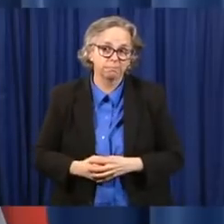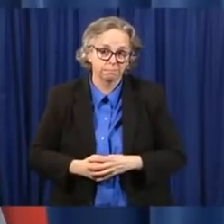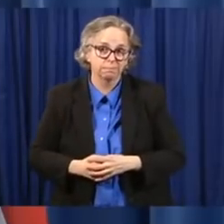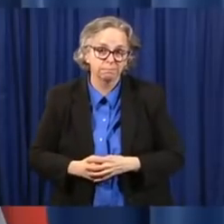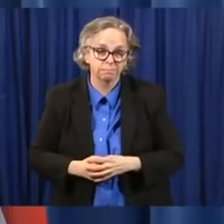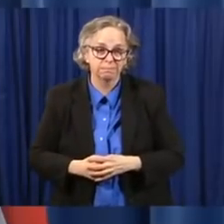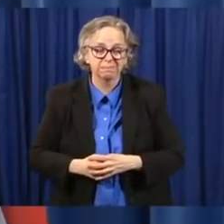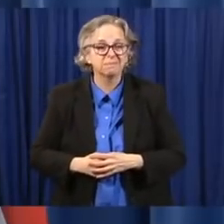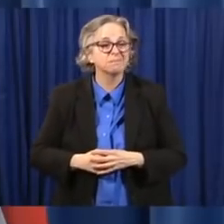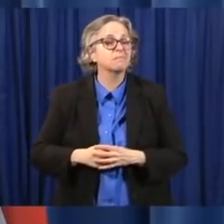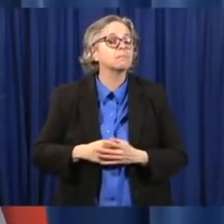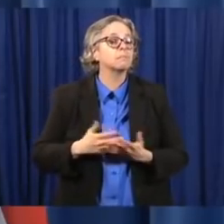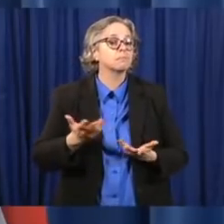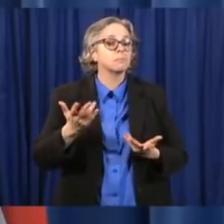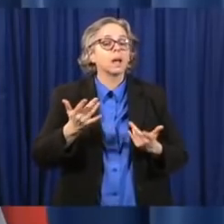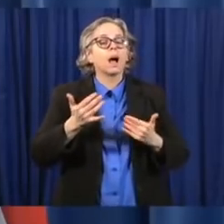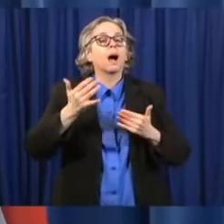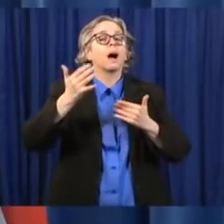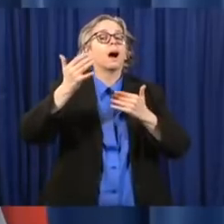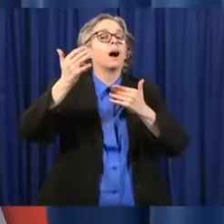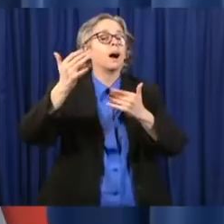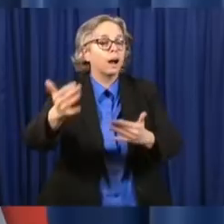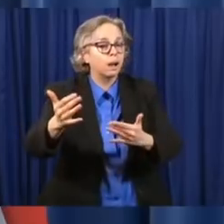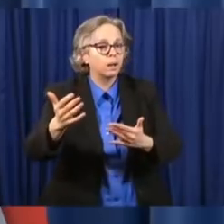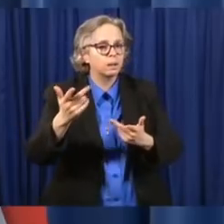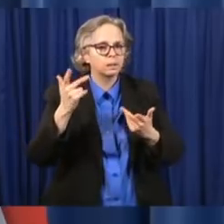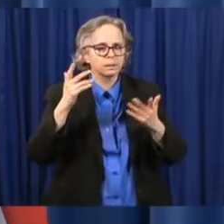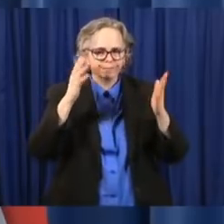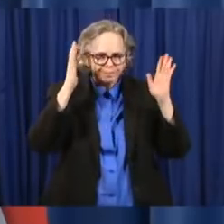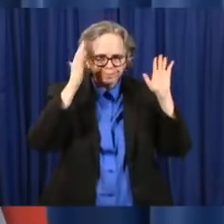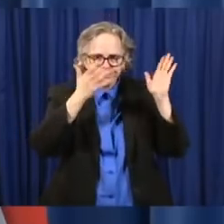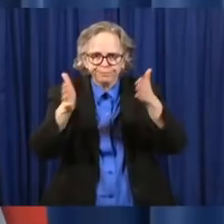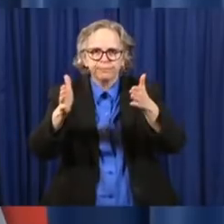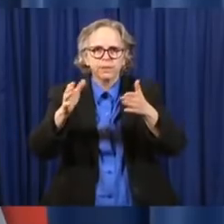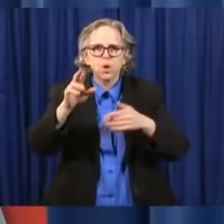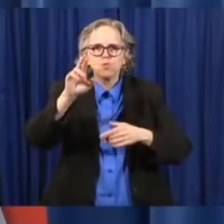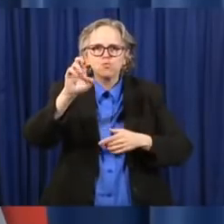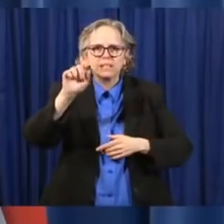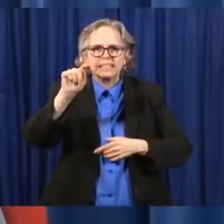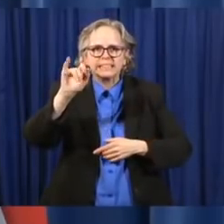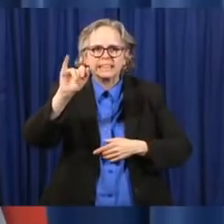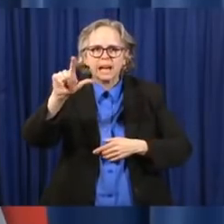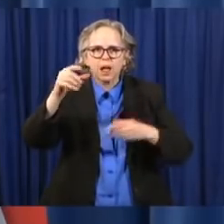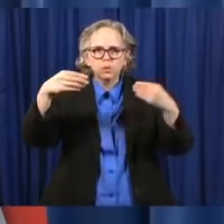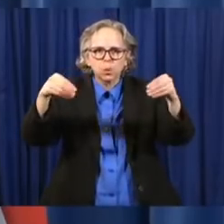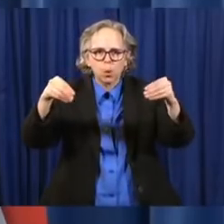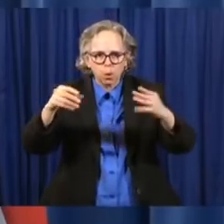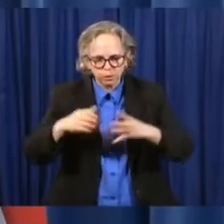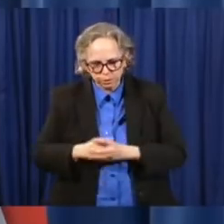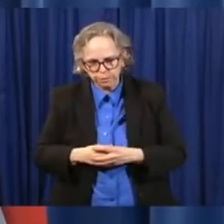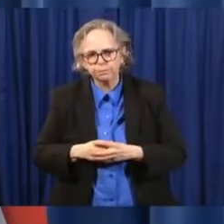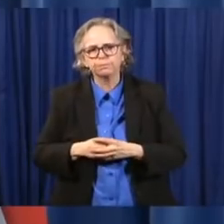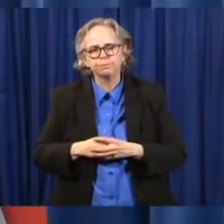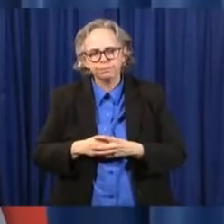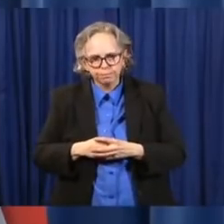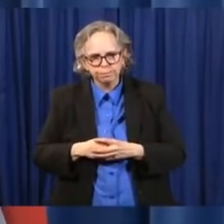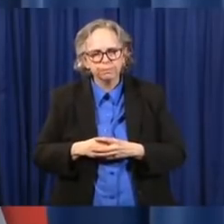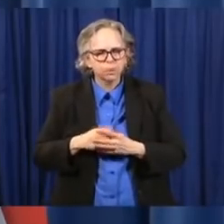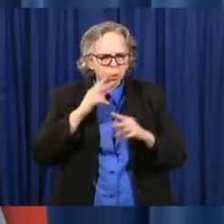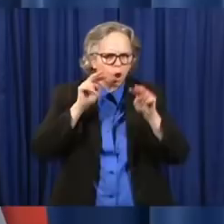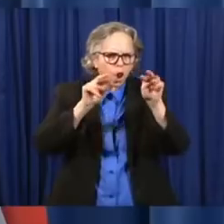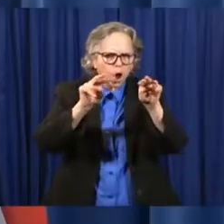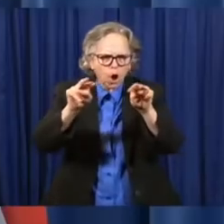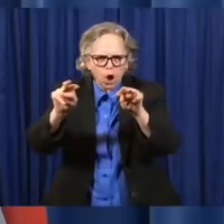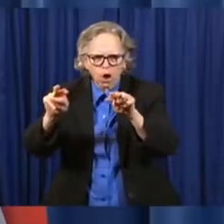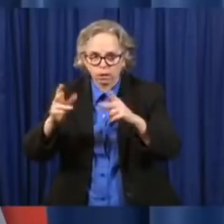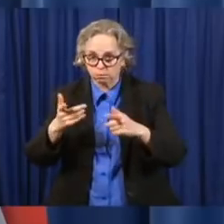we start moving towards retail, we're going to move retail out again in a situation so people can